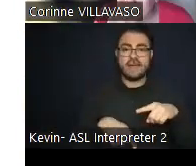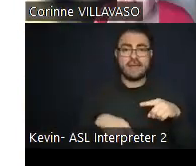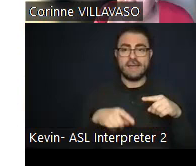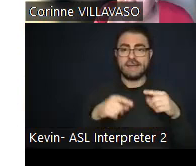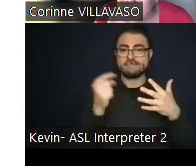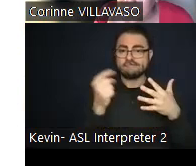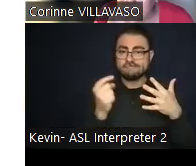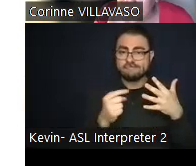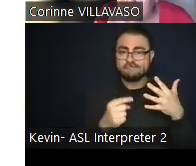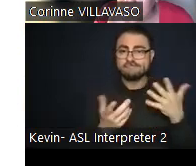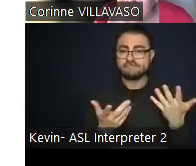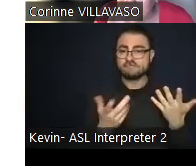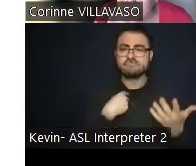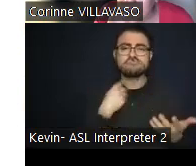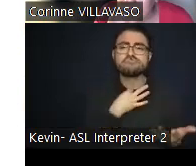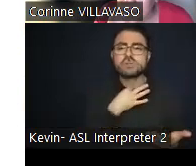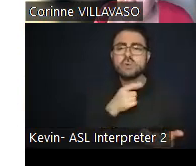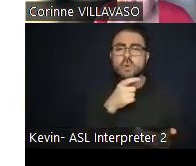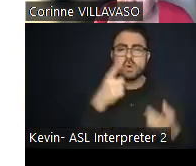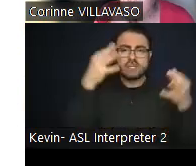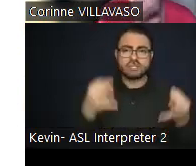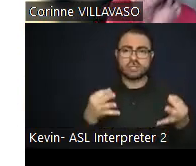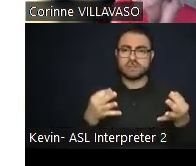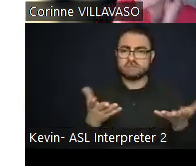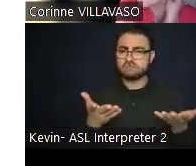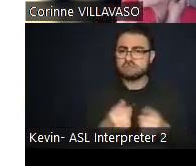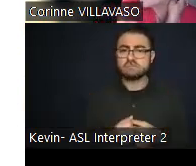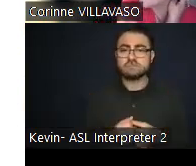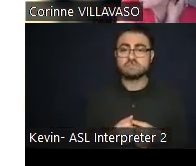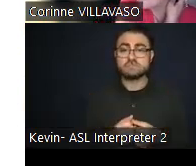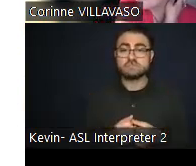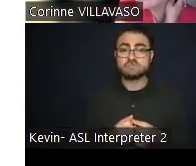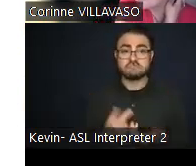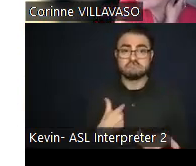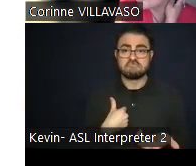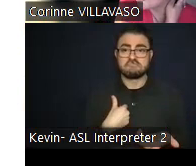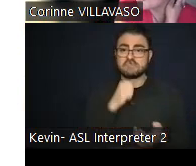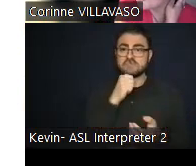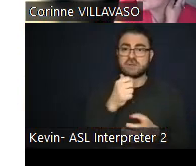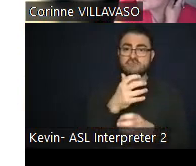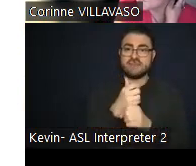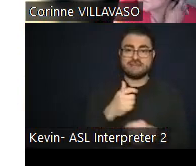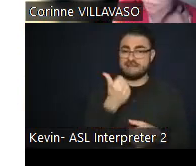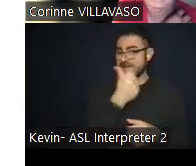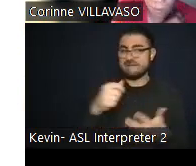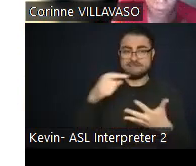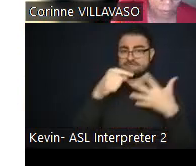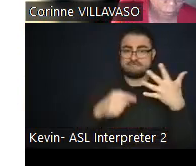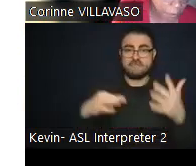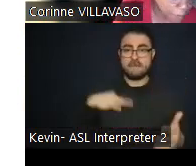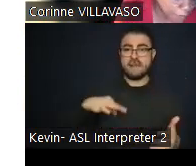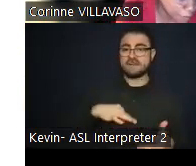all that? I mean, I don't know. I don't get any of these benefits in my line of work.